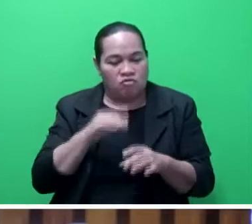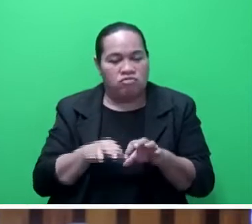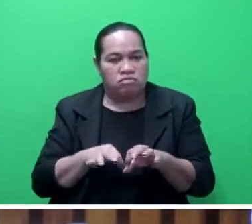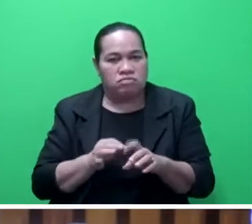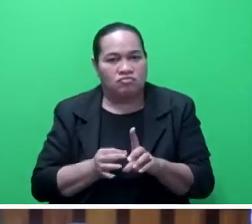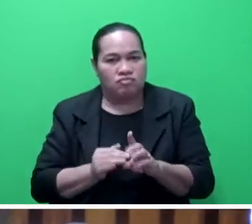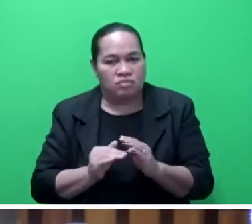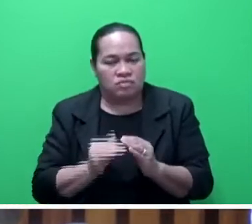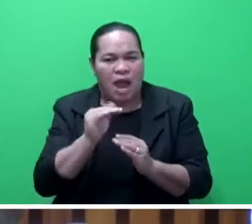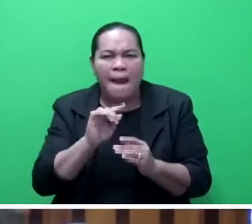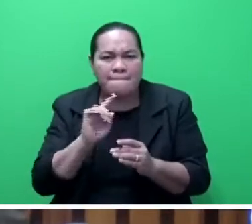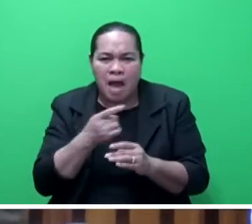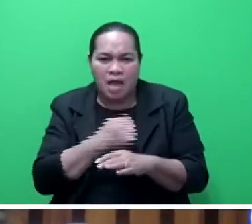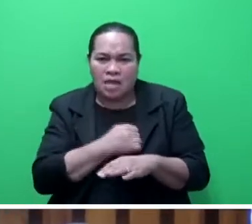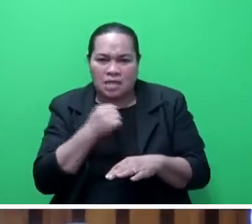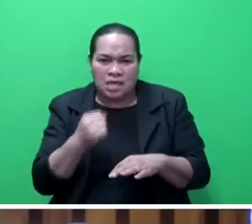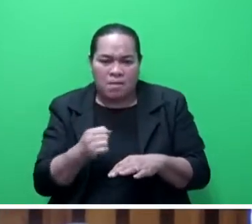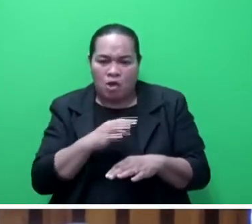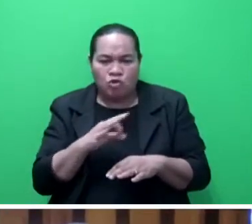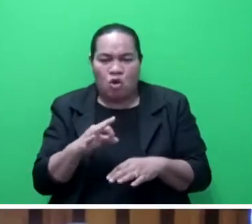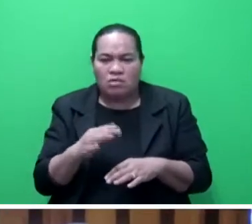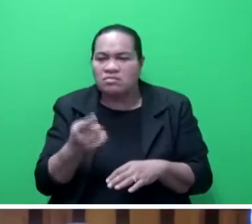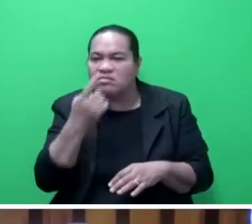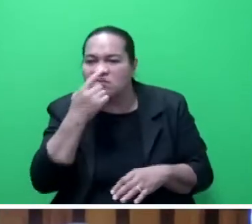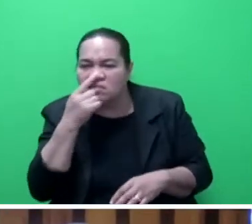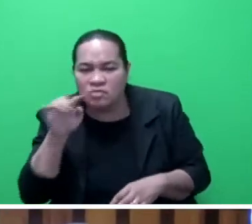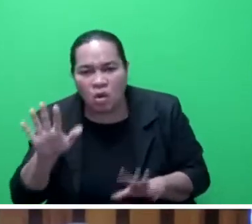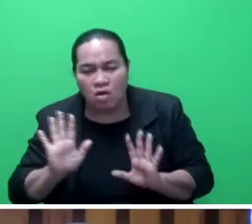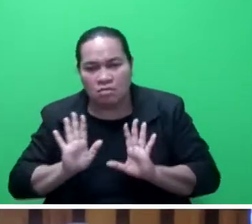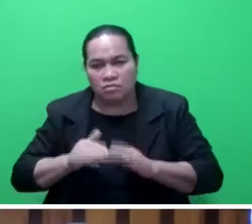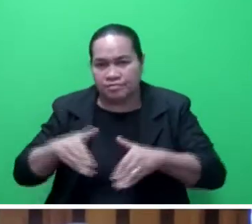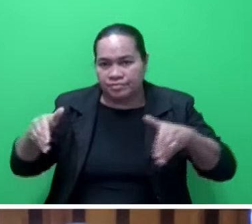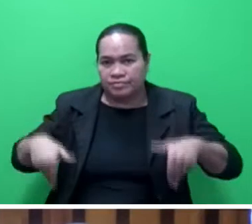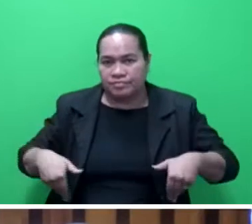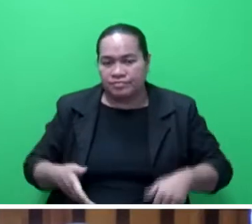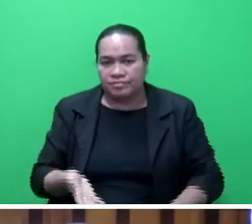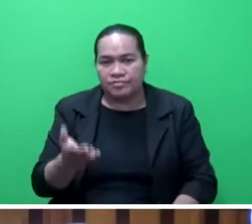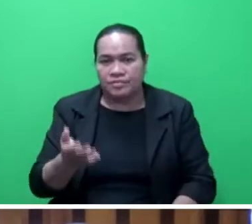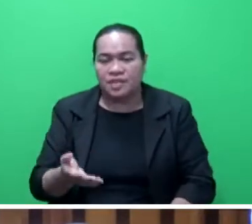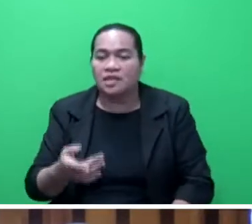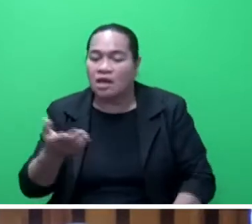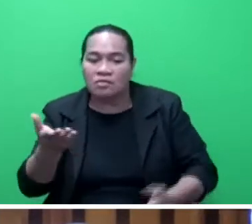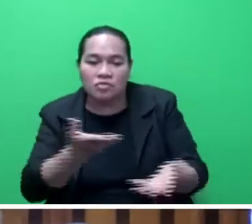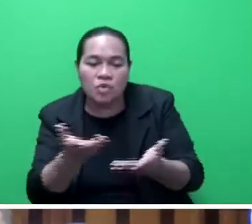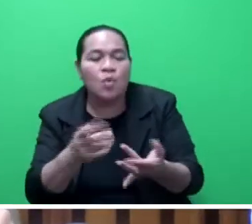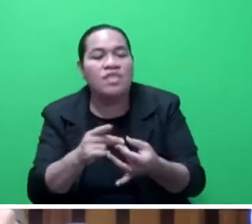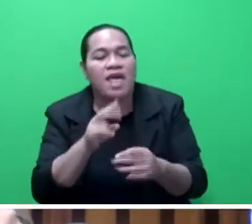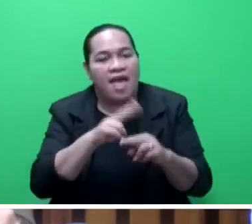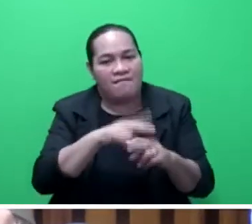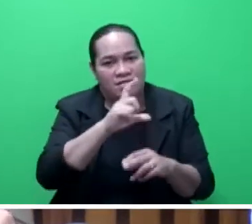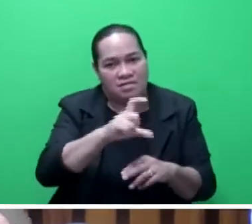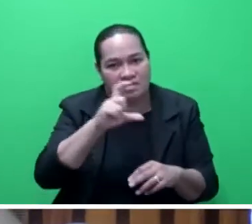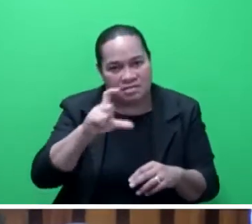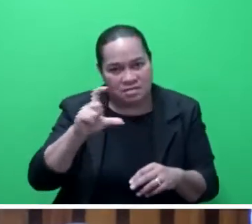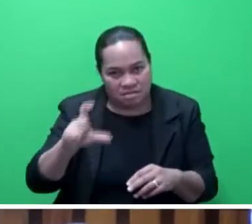not interfere with the workings of FSC and, of course, its liaisons with FCCC. In fact,